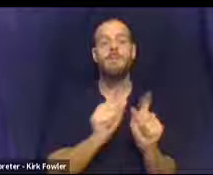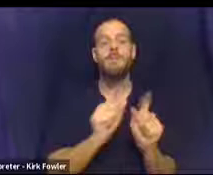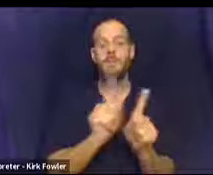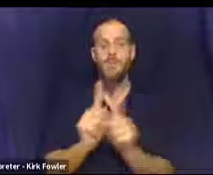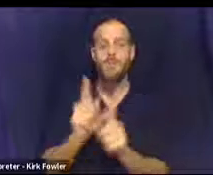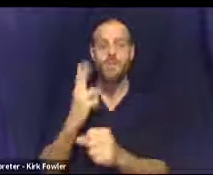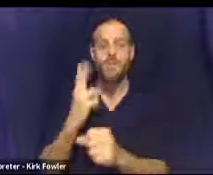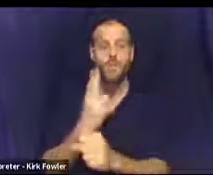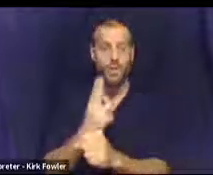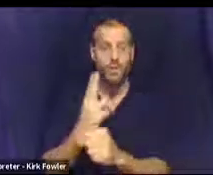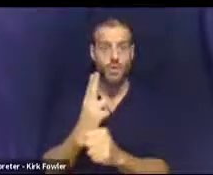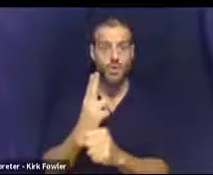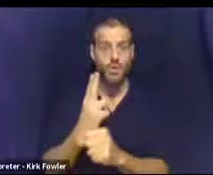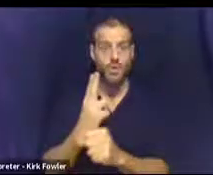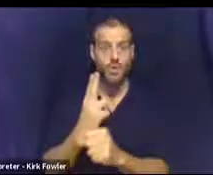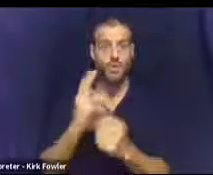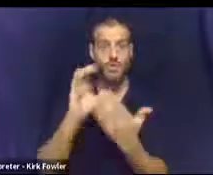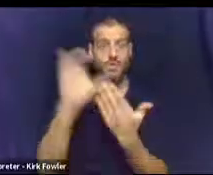disruption in the day.